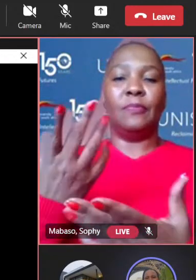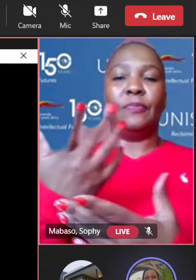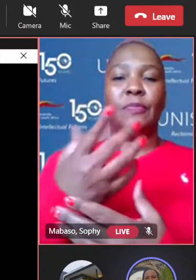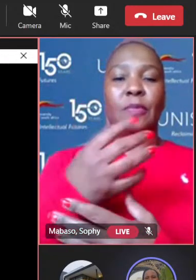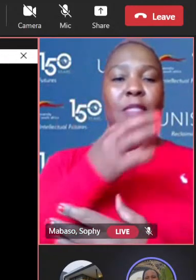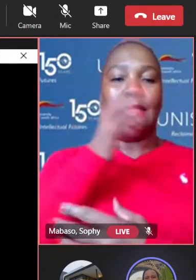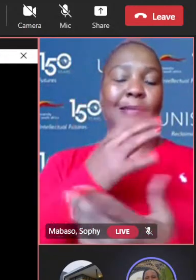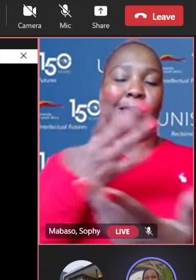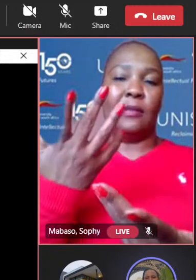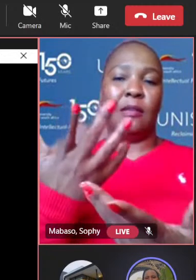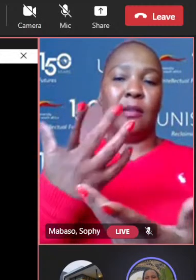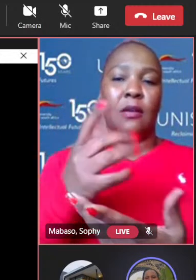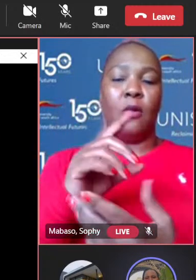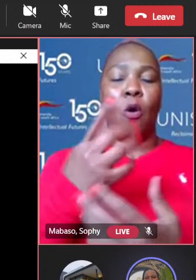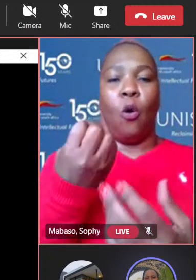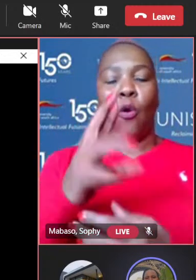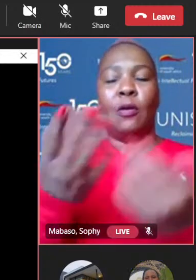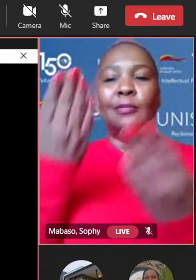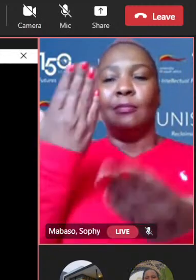Otherwise, you can also